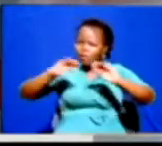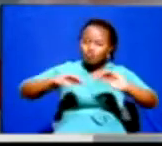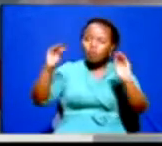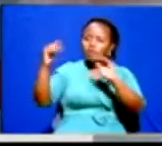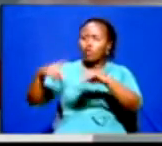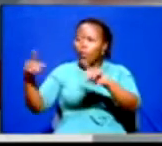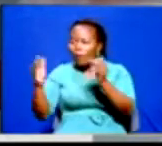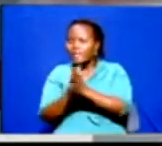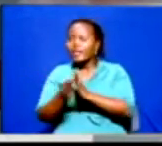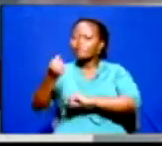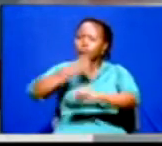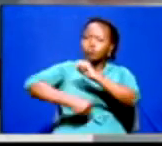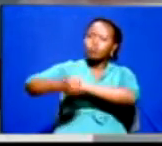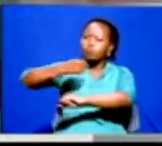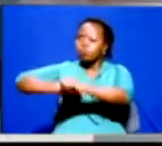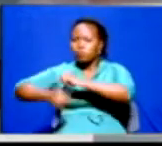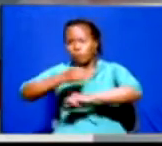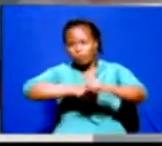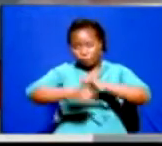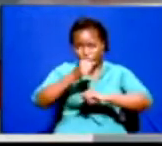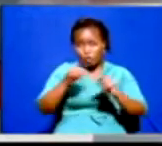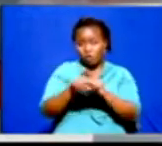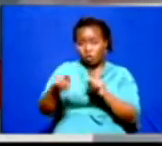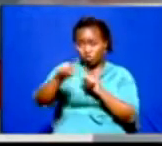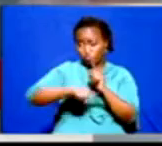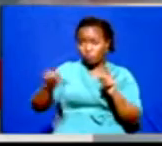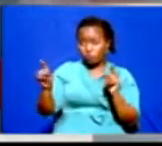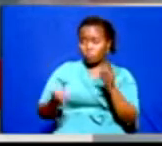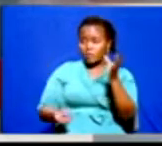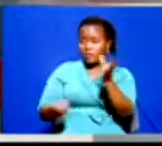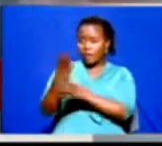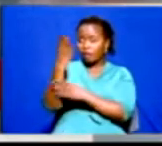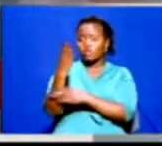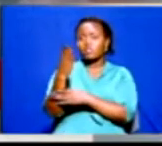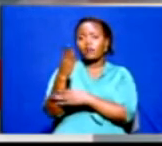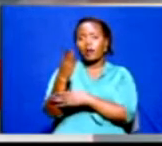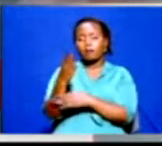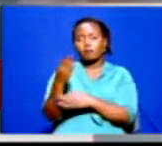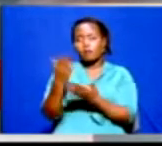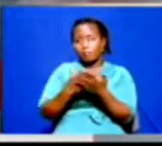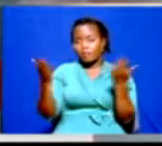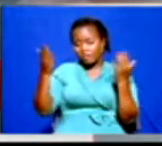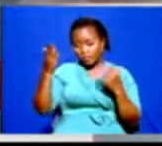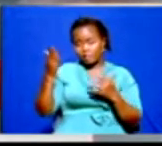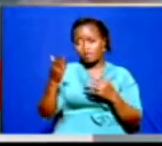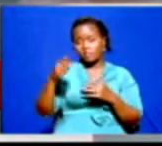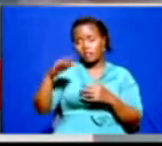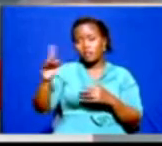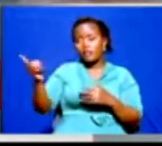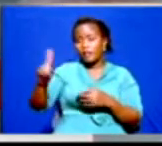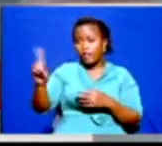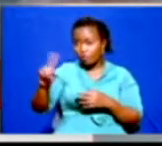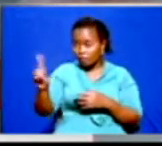simulation. And we'll be opening a facility next week here in Nairobi, Nairobi campus, where it is